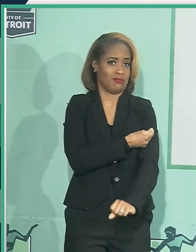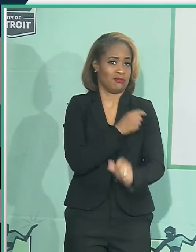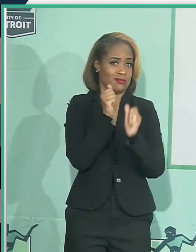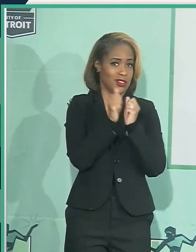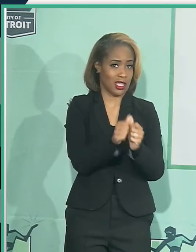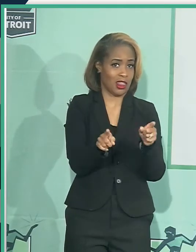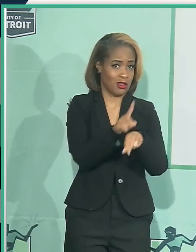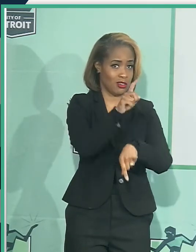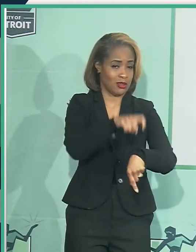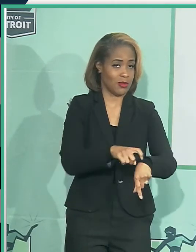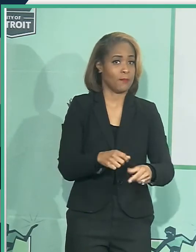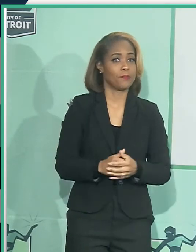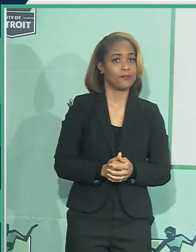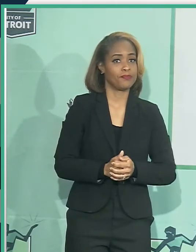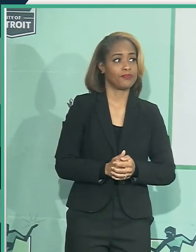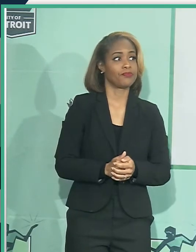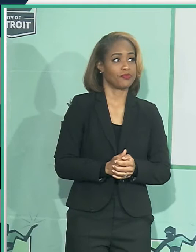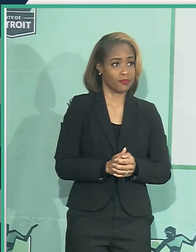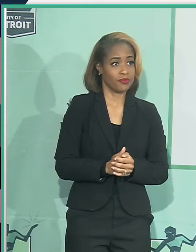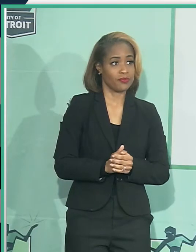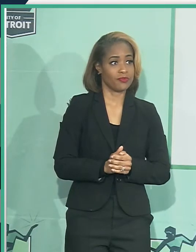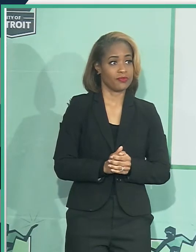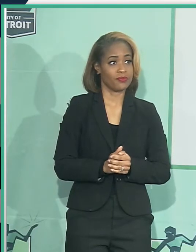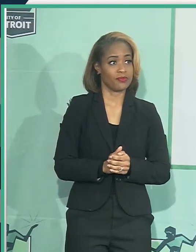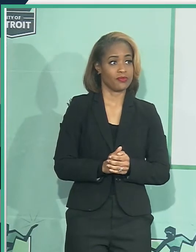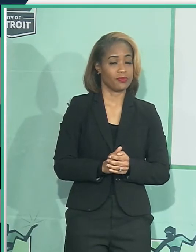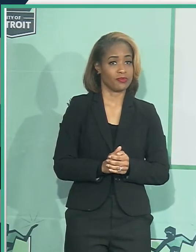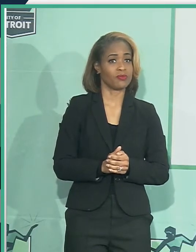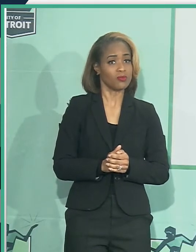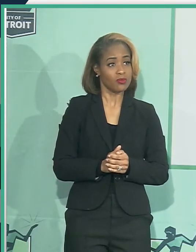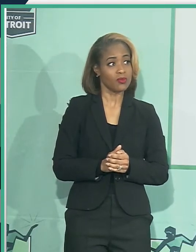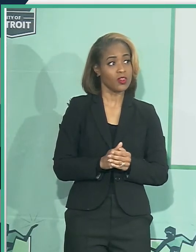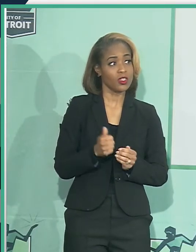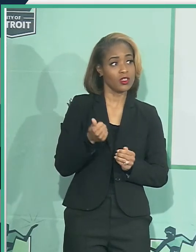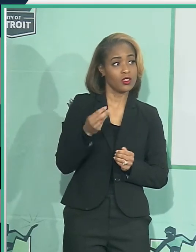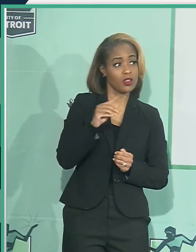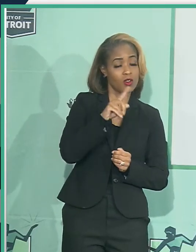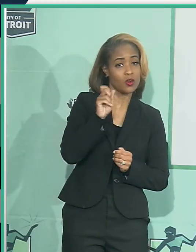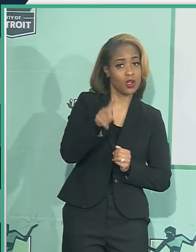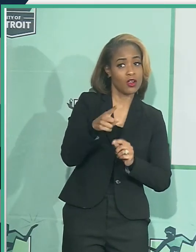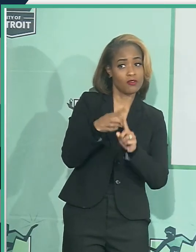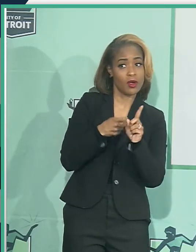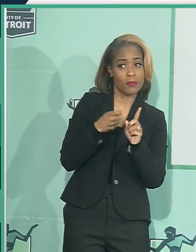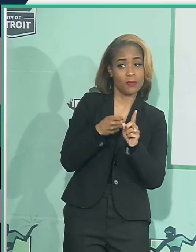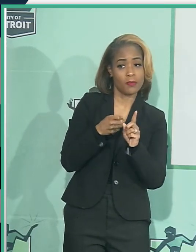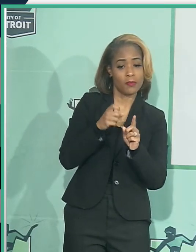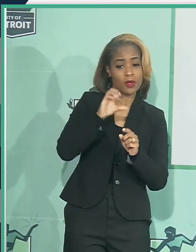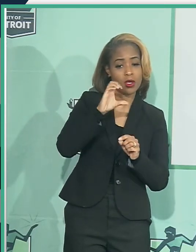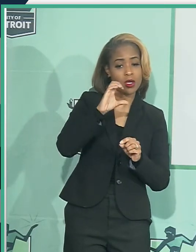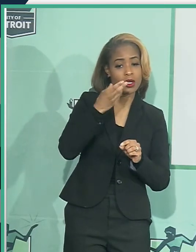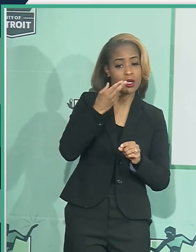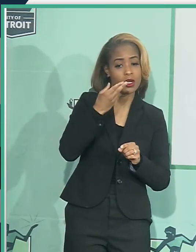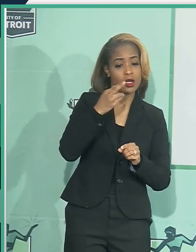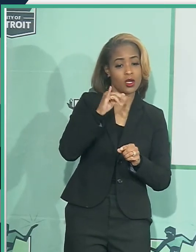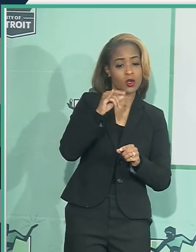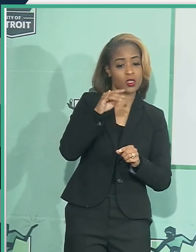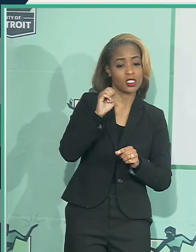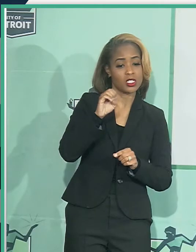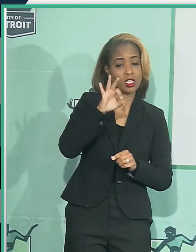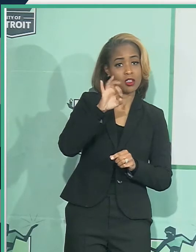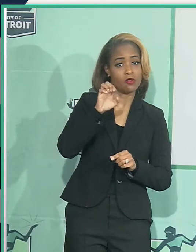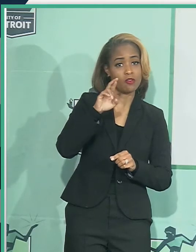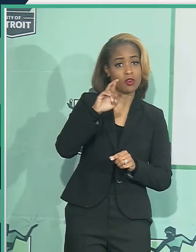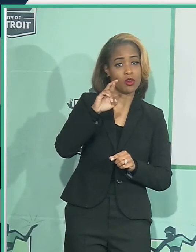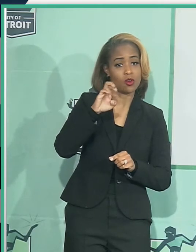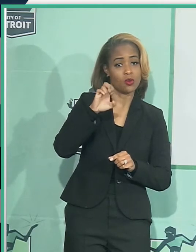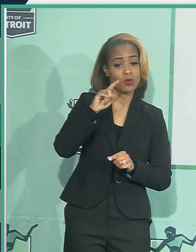Okay, let's see here. We got a couple questions from Christine Ferretti. or one